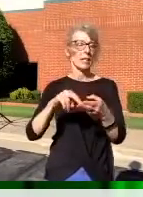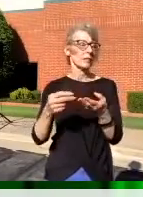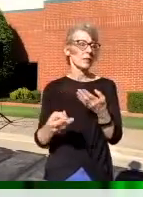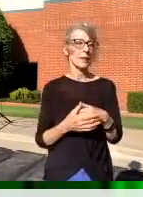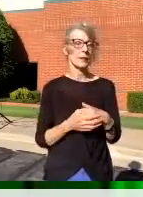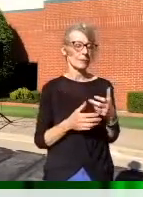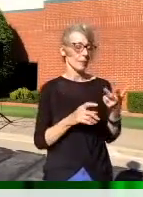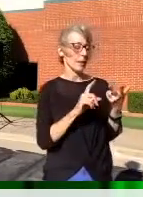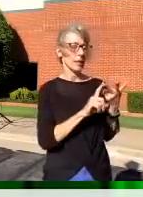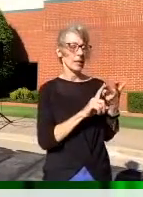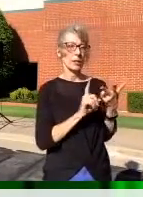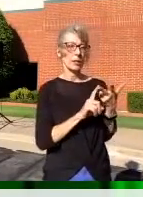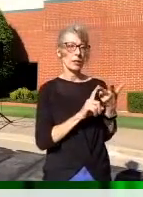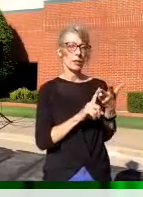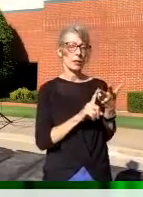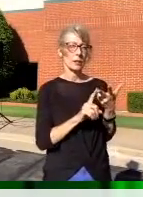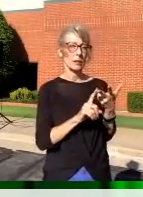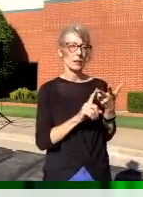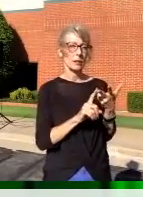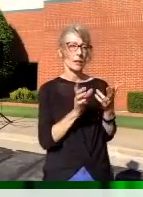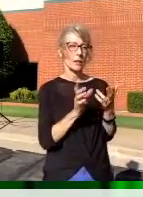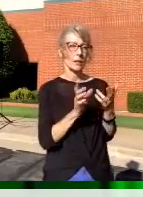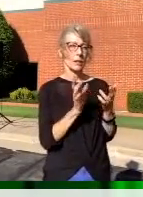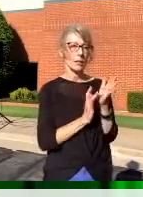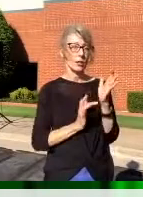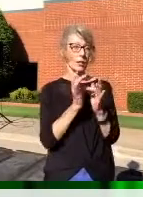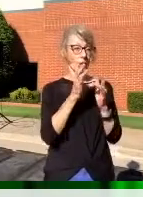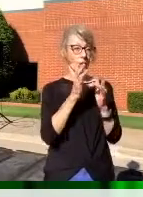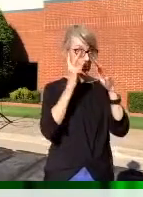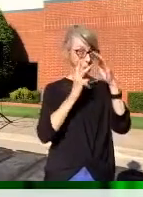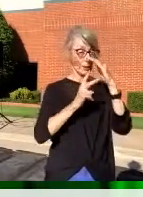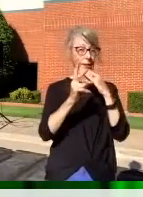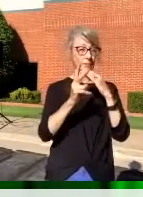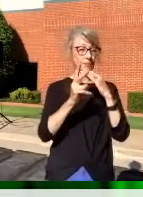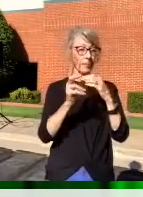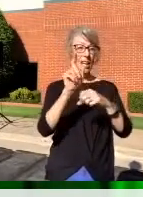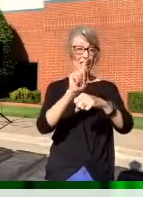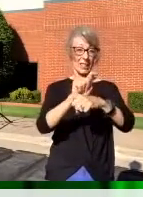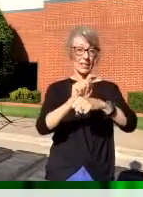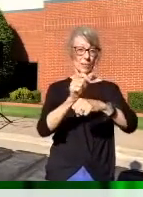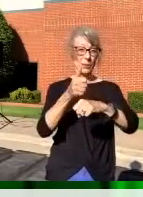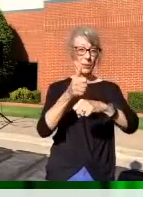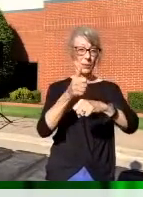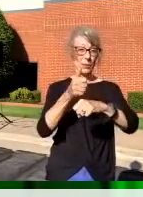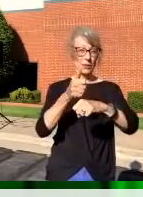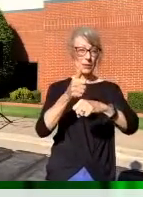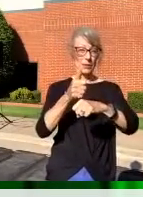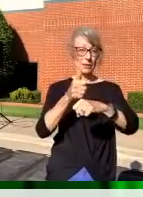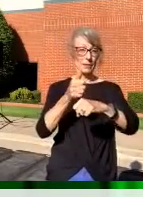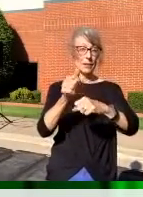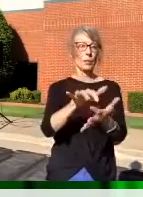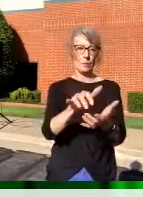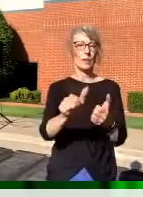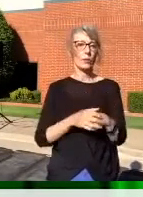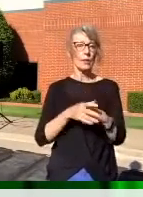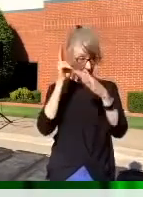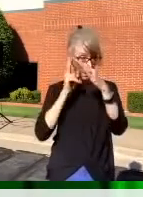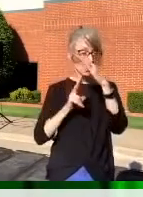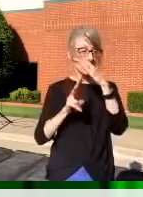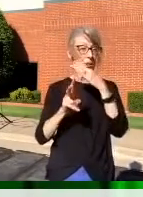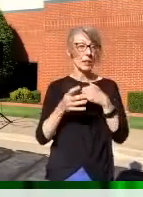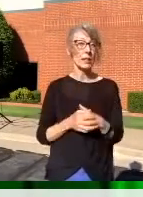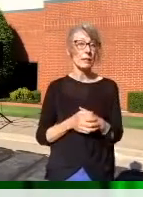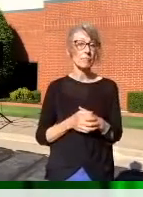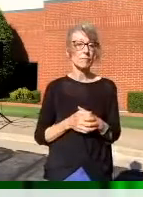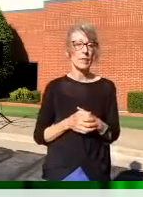earth that a day would come when the temple would be destroyed, and it happened. About 30 years after Jesus went back into heaven,